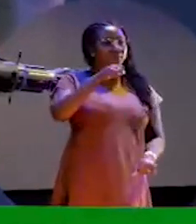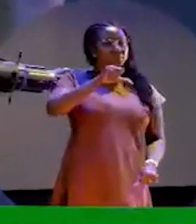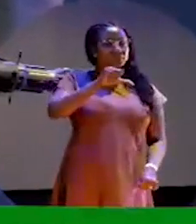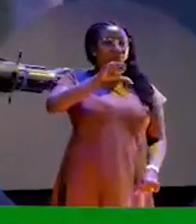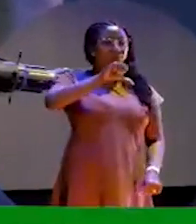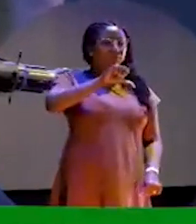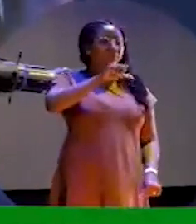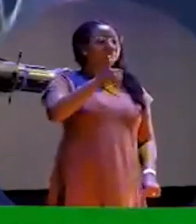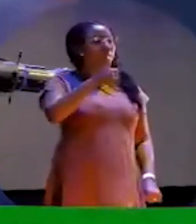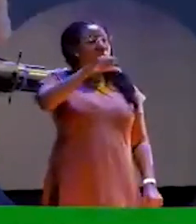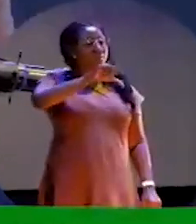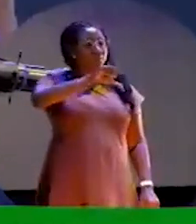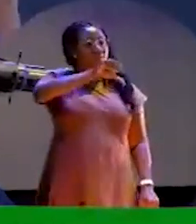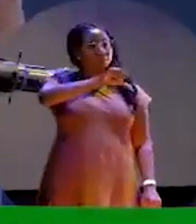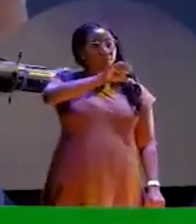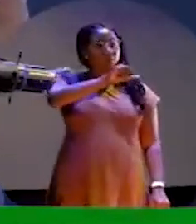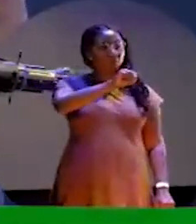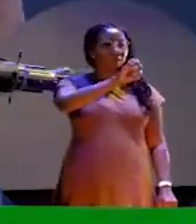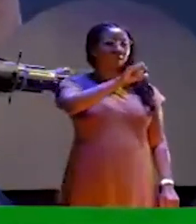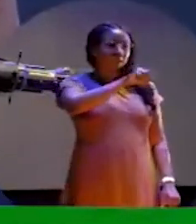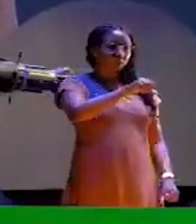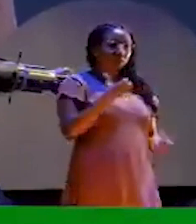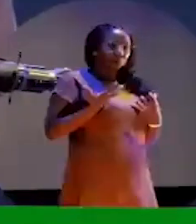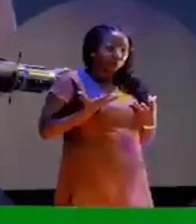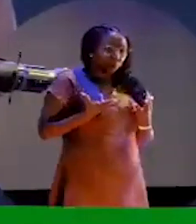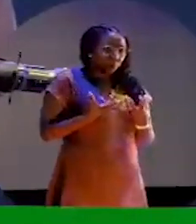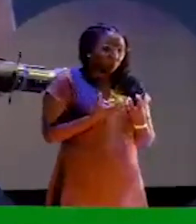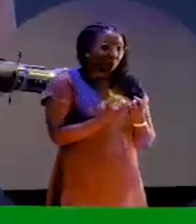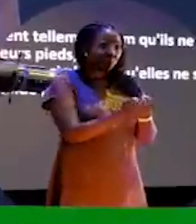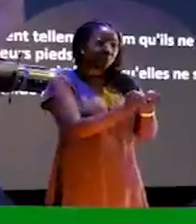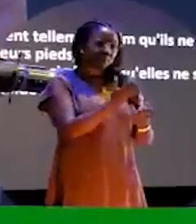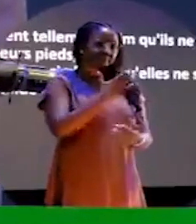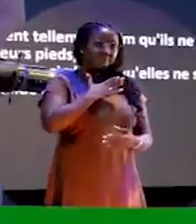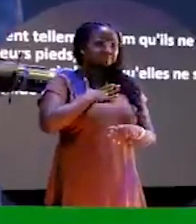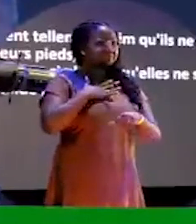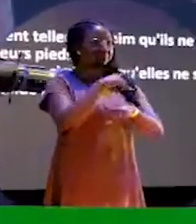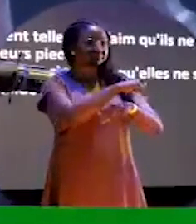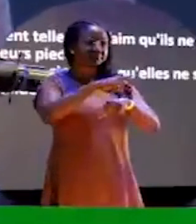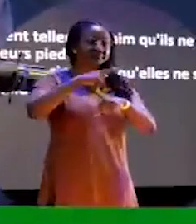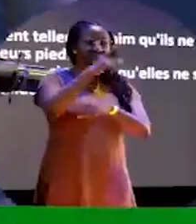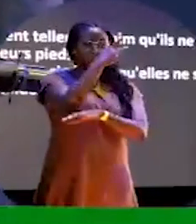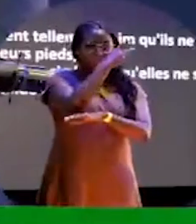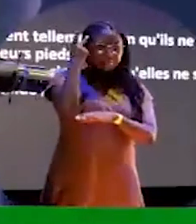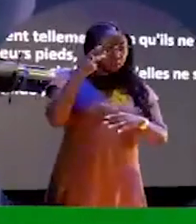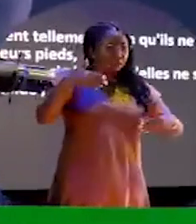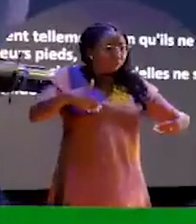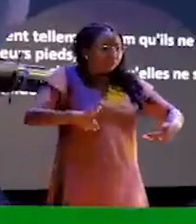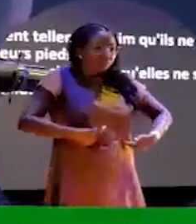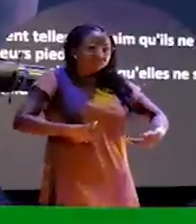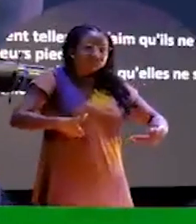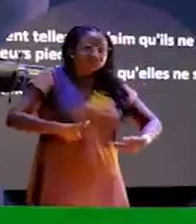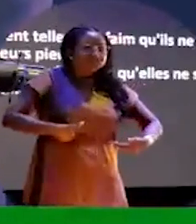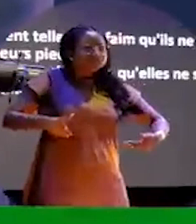1898, an angry drought swept my country. The people were so hungry, they could not move